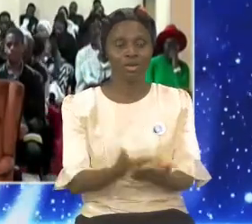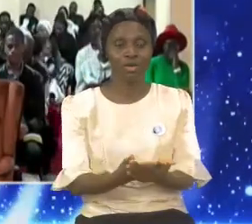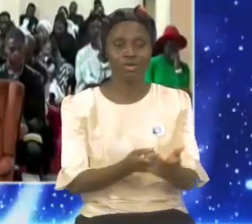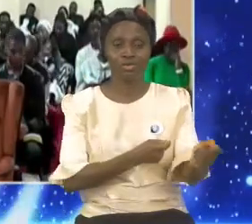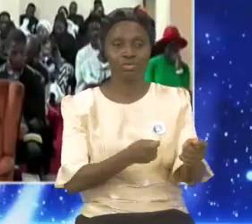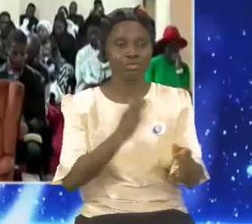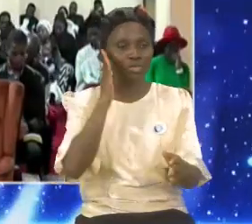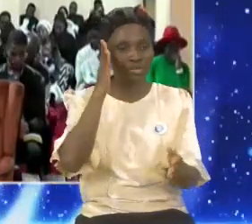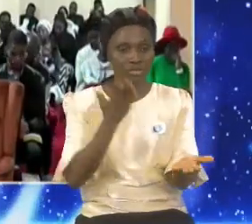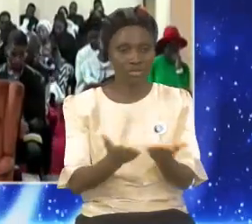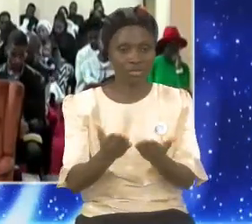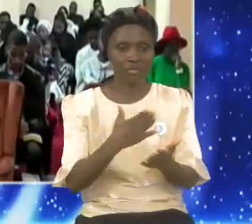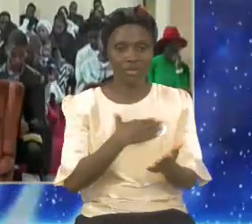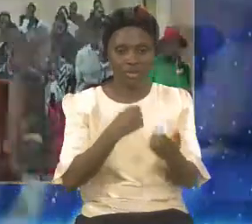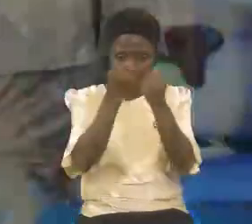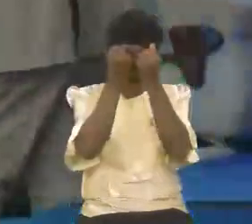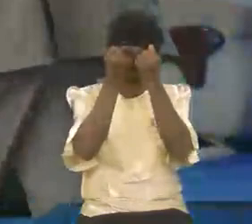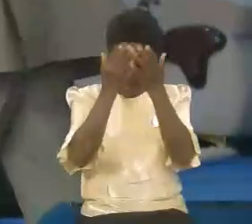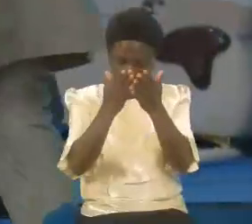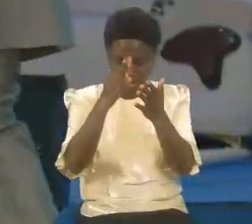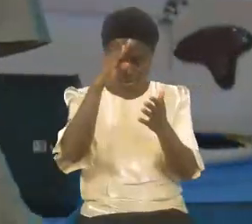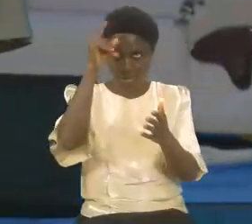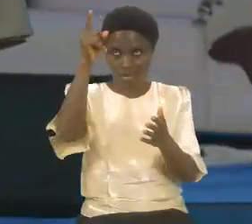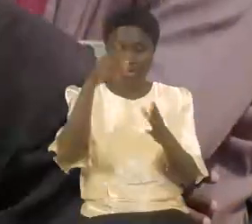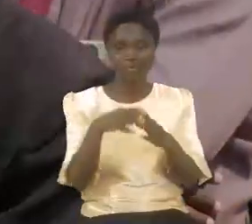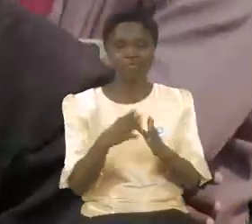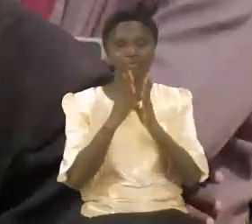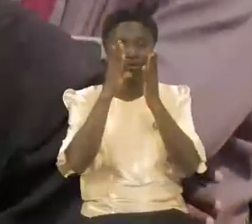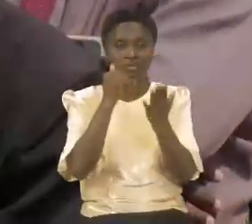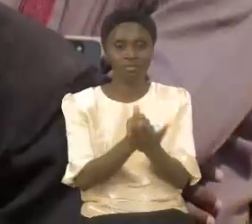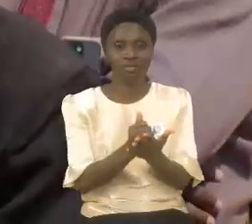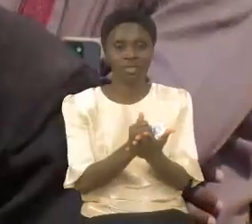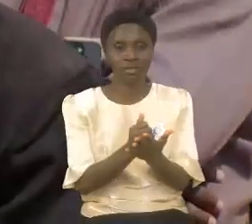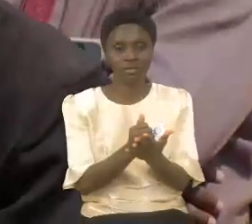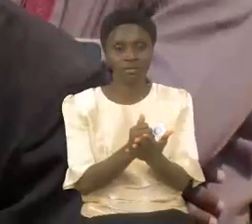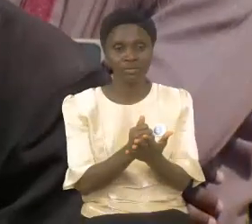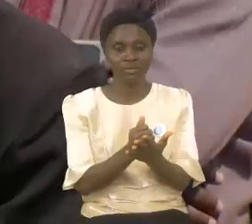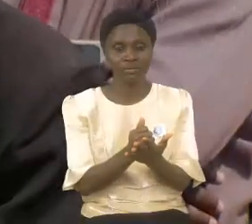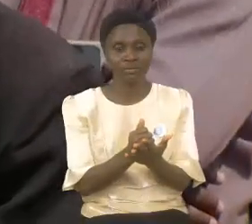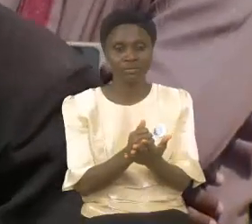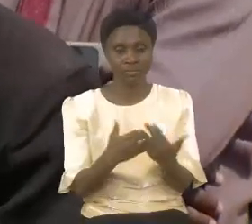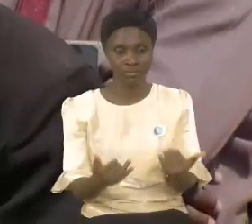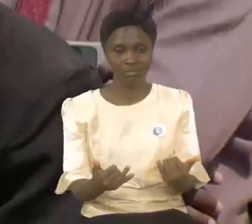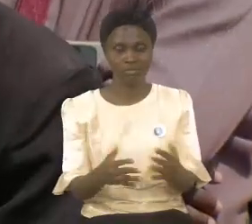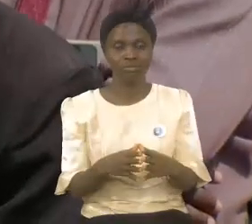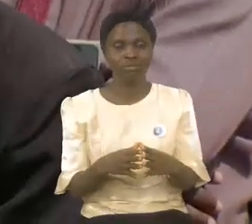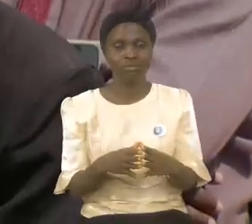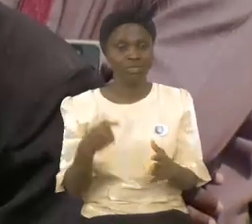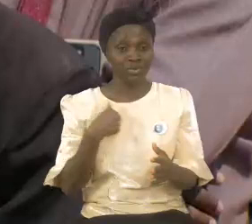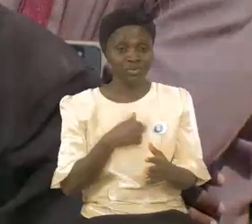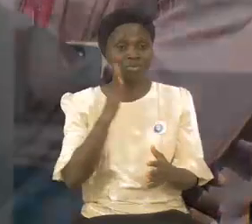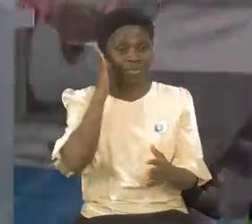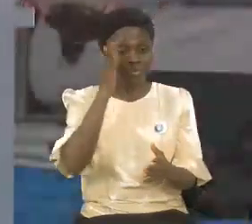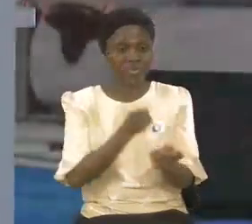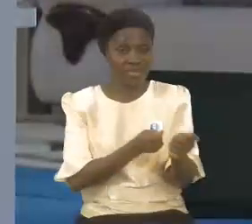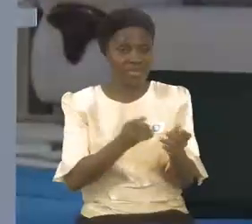serve and obey him. Somebody shout amen. Amen. Now, we're going to reign at